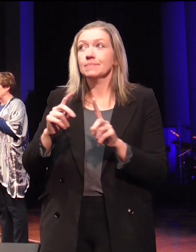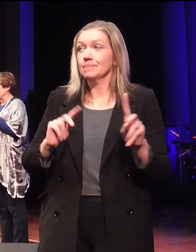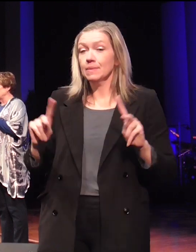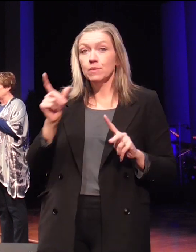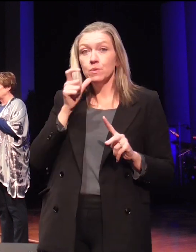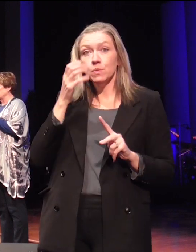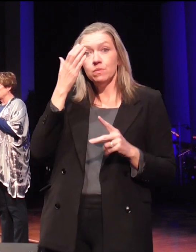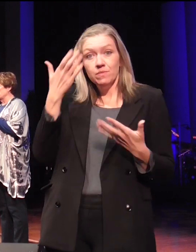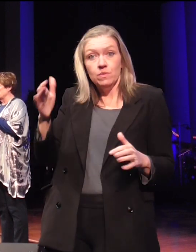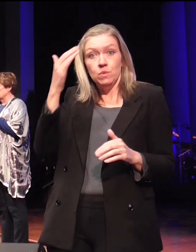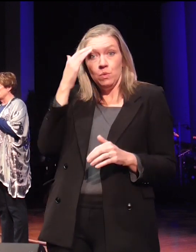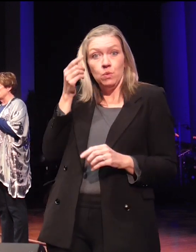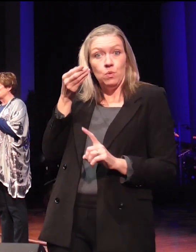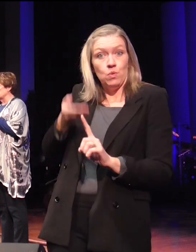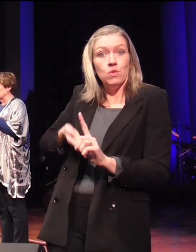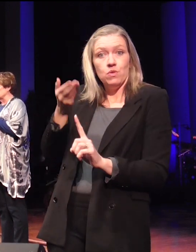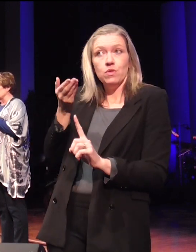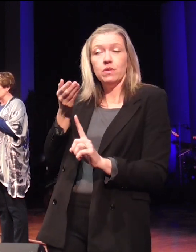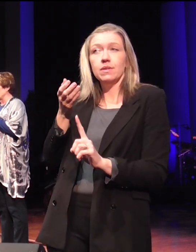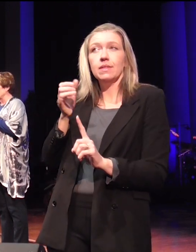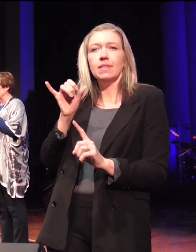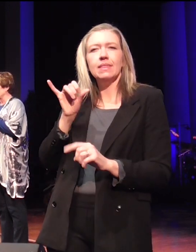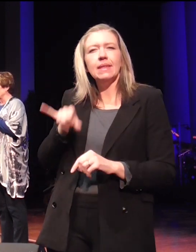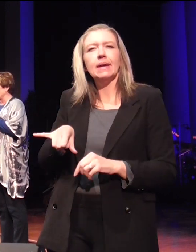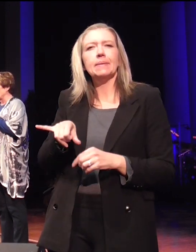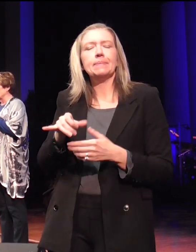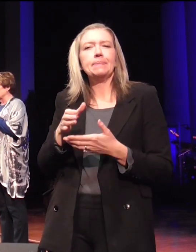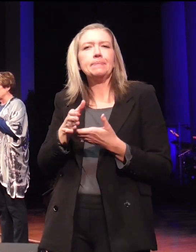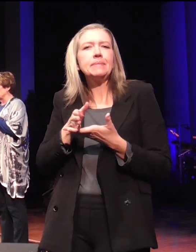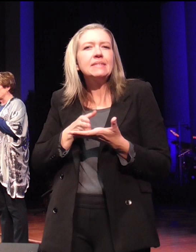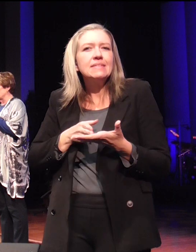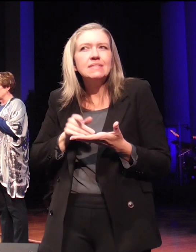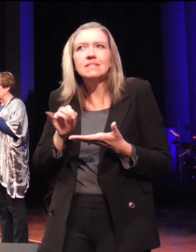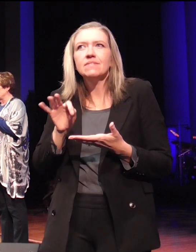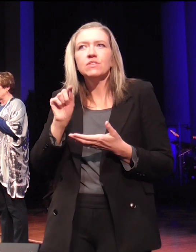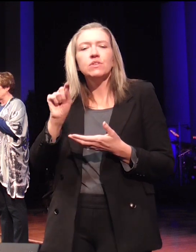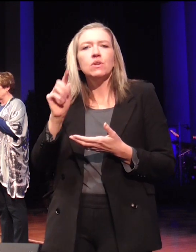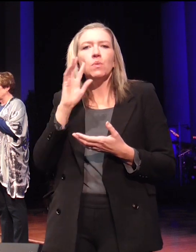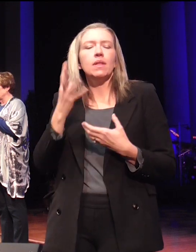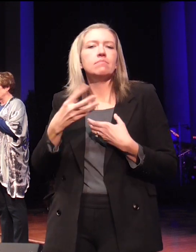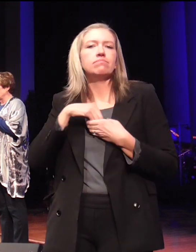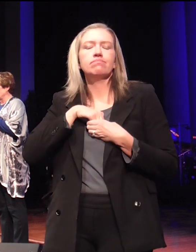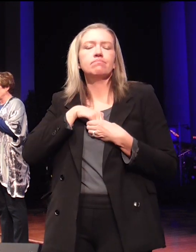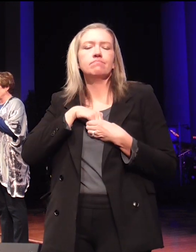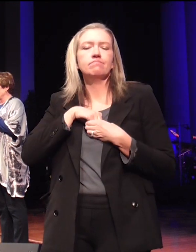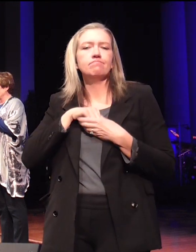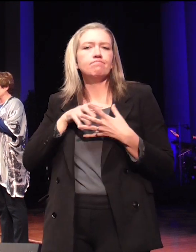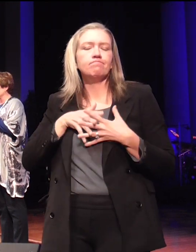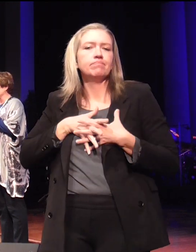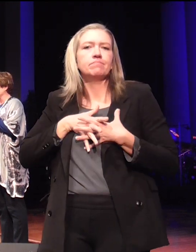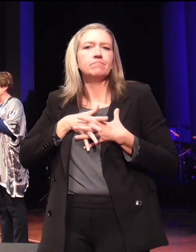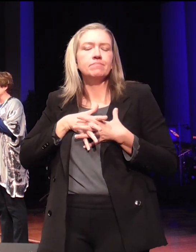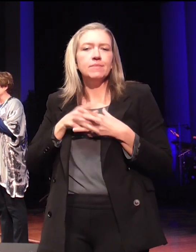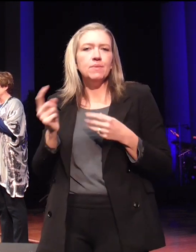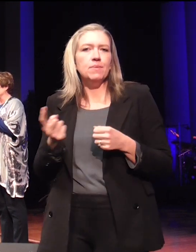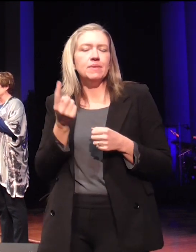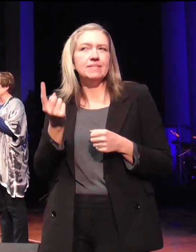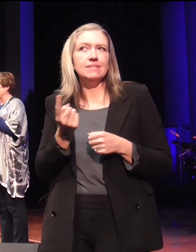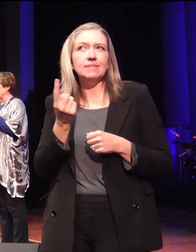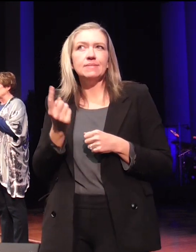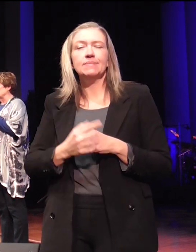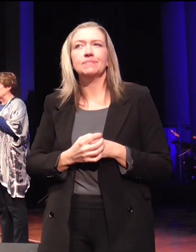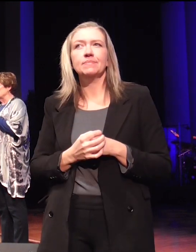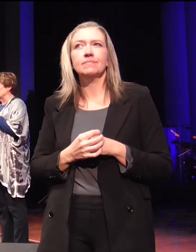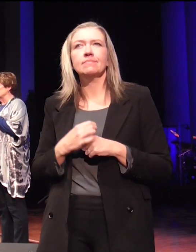her, that piece of her will always be within them. And as I think of my